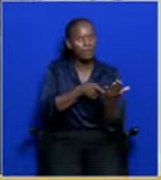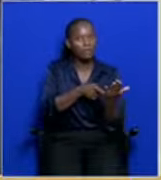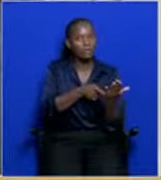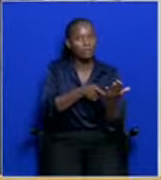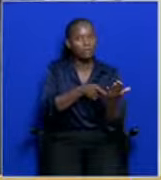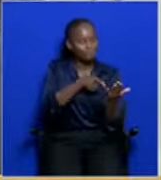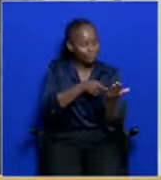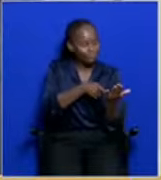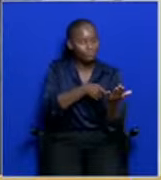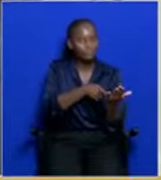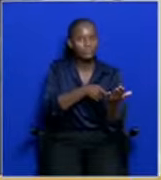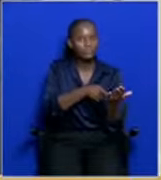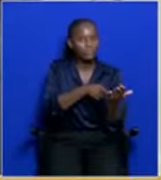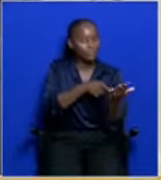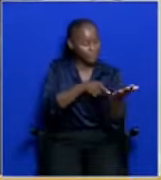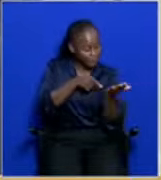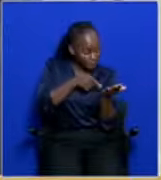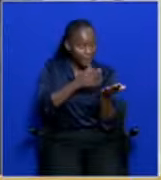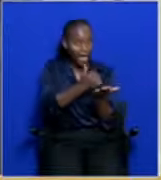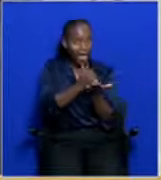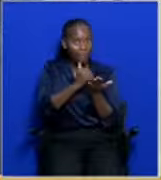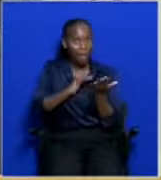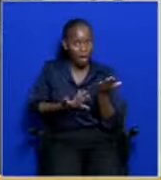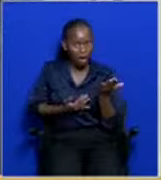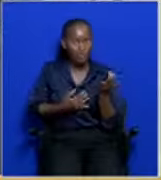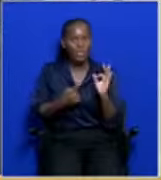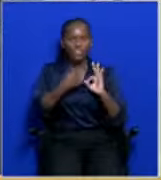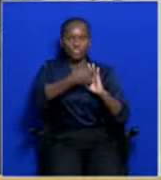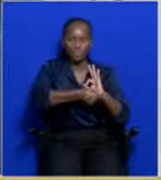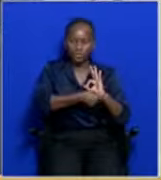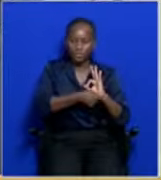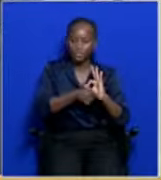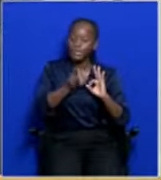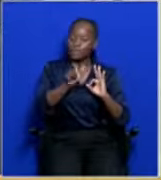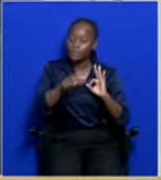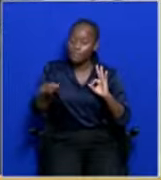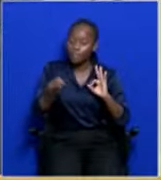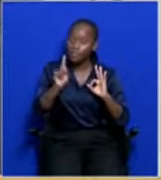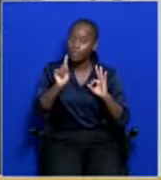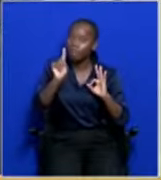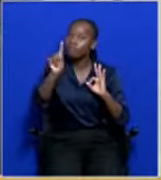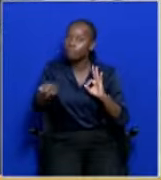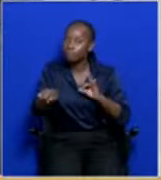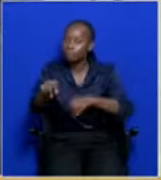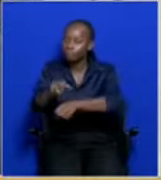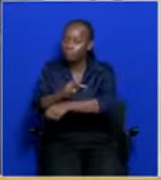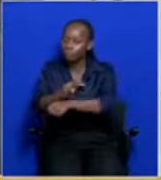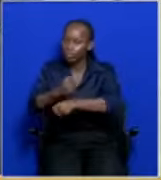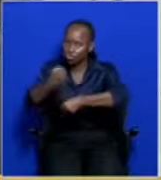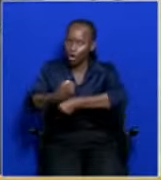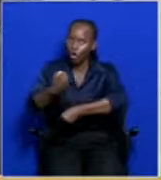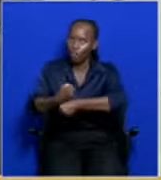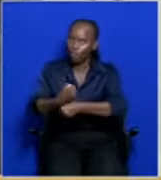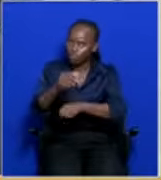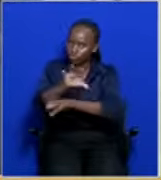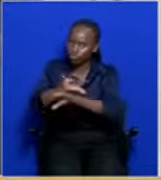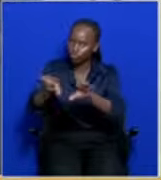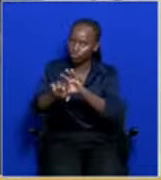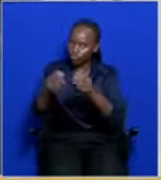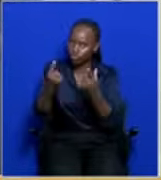duty, so he is tying himself that they were on duty. So the predicament with